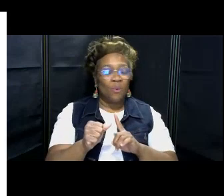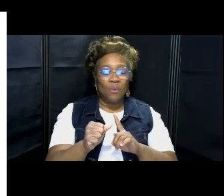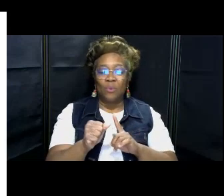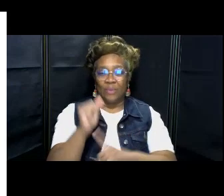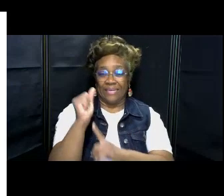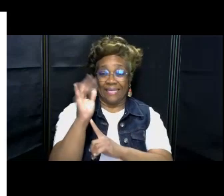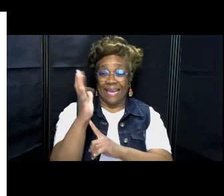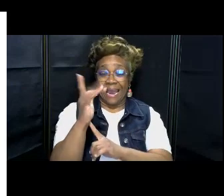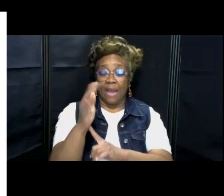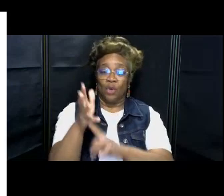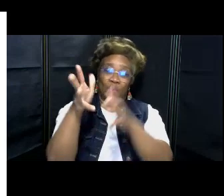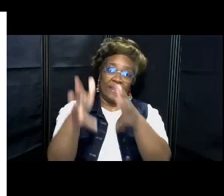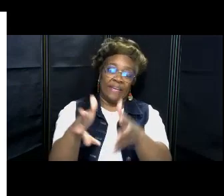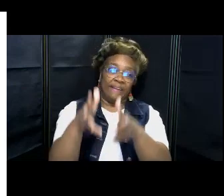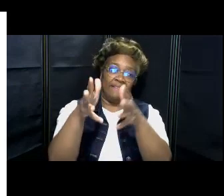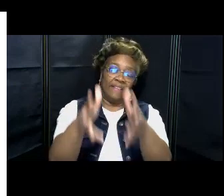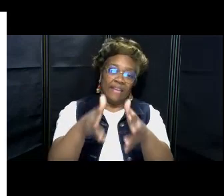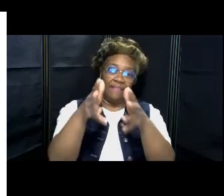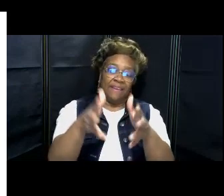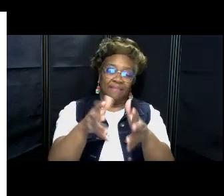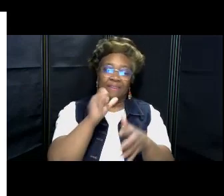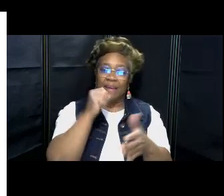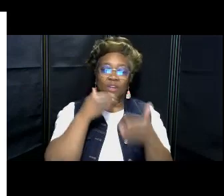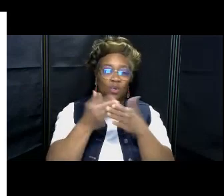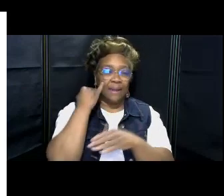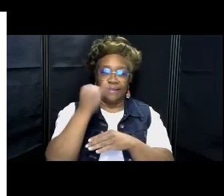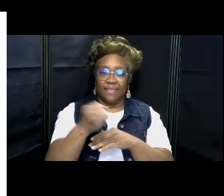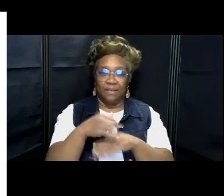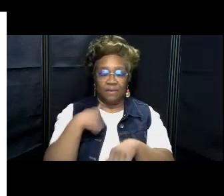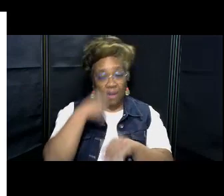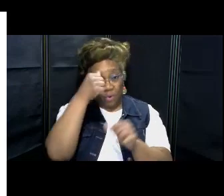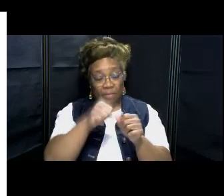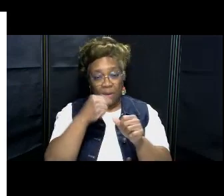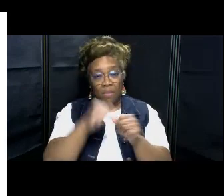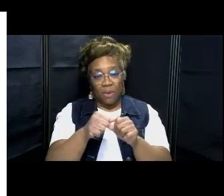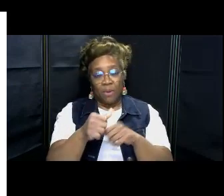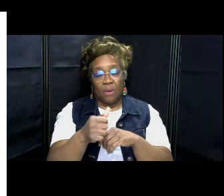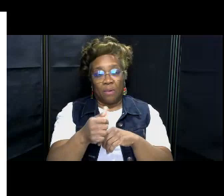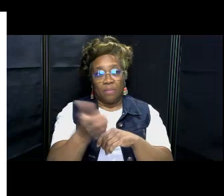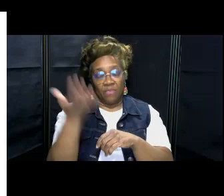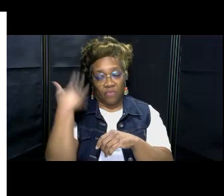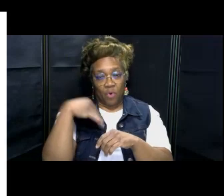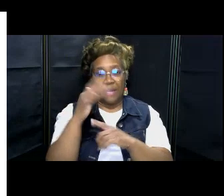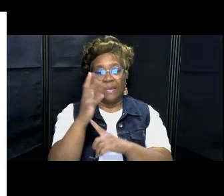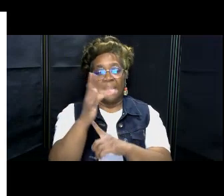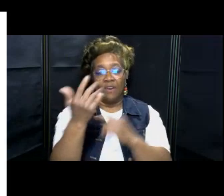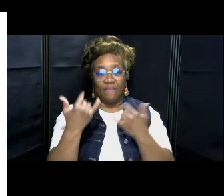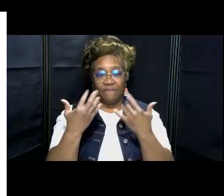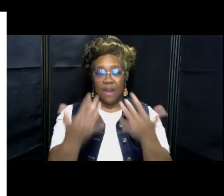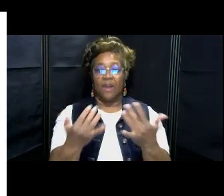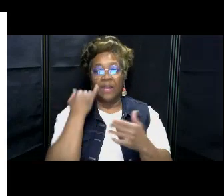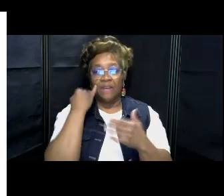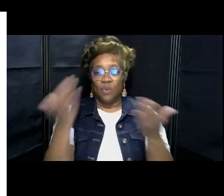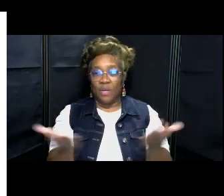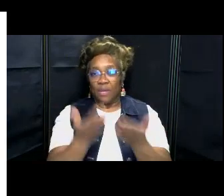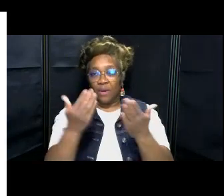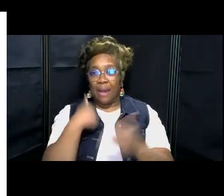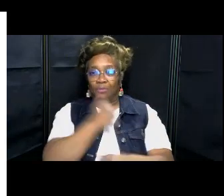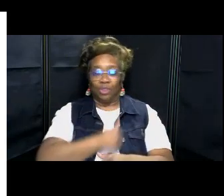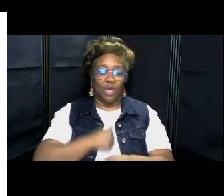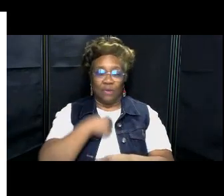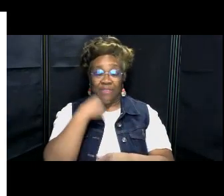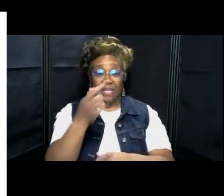is not a good idea. I do remember the one last candle fire that I went to and if you're on this line, I apologize for telling your